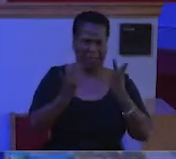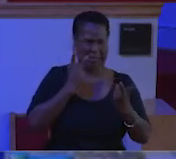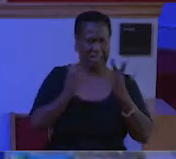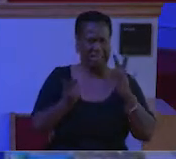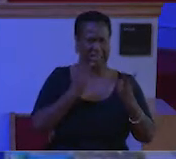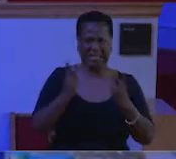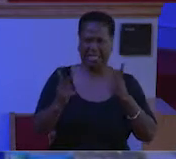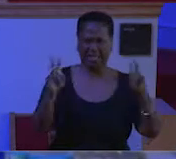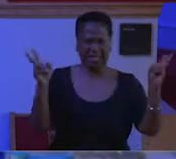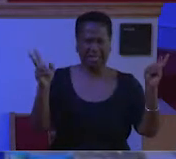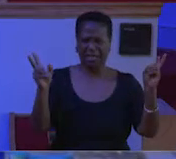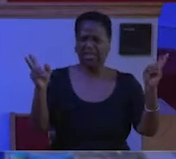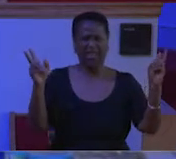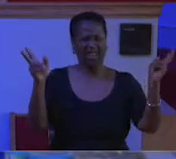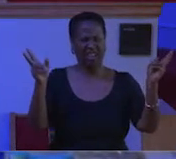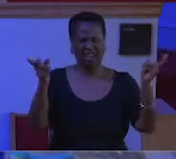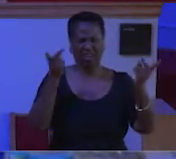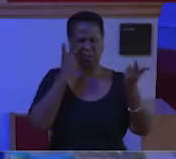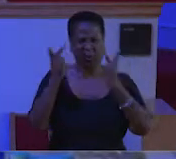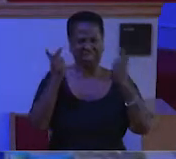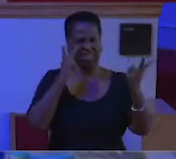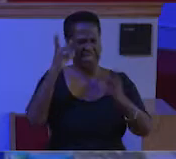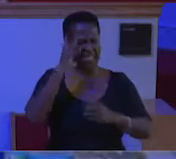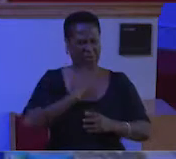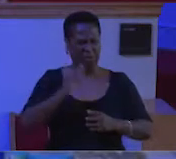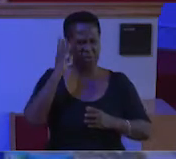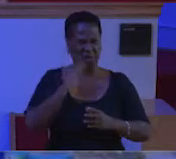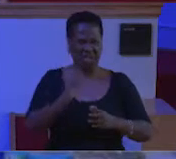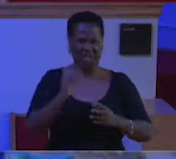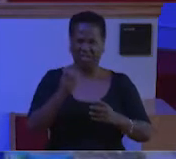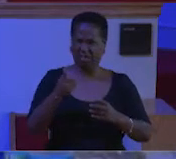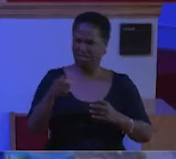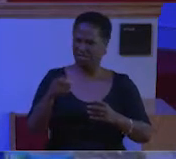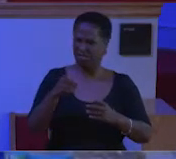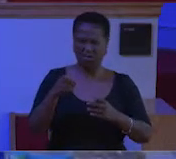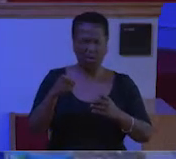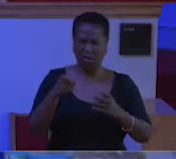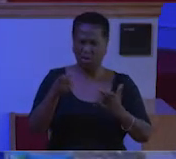loss or the death of hope in people.